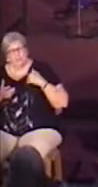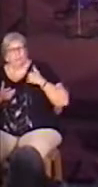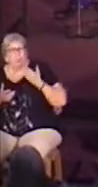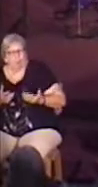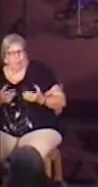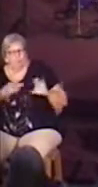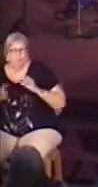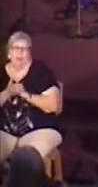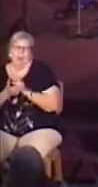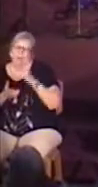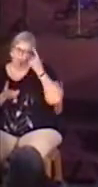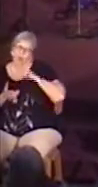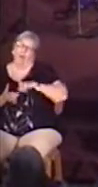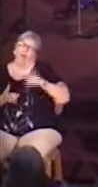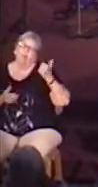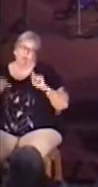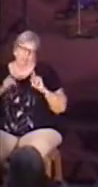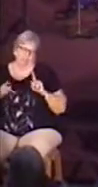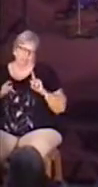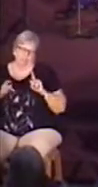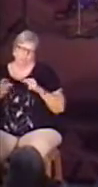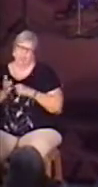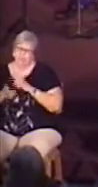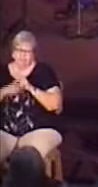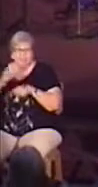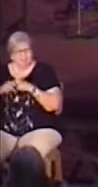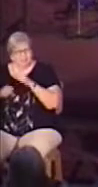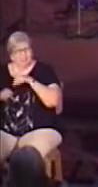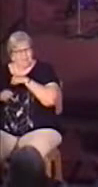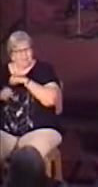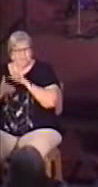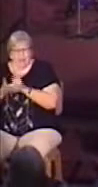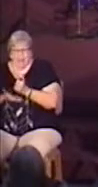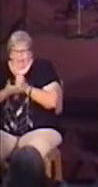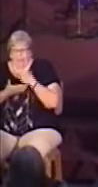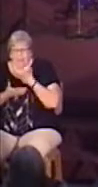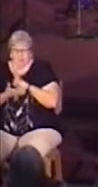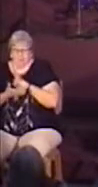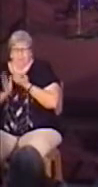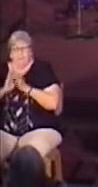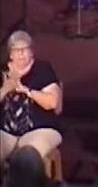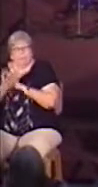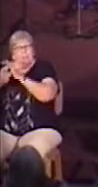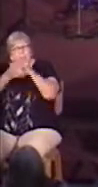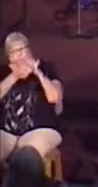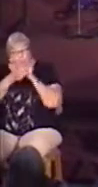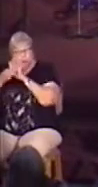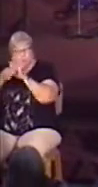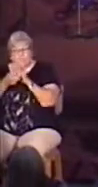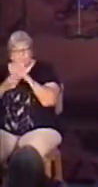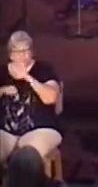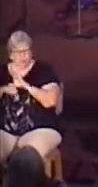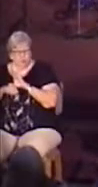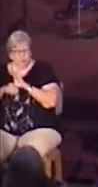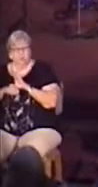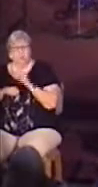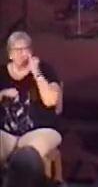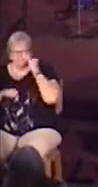people. And as you can see, these are the types of attitudes that helps us become a unified church if we act in this